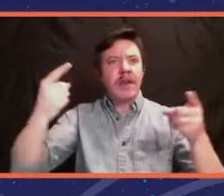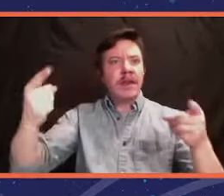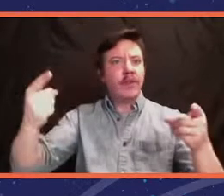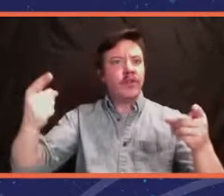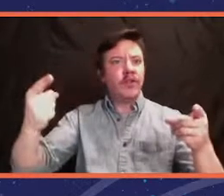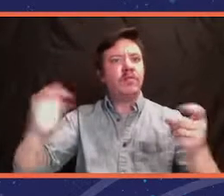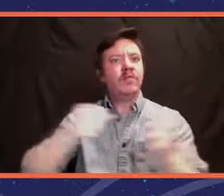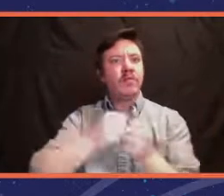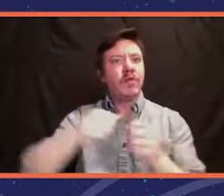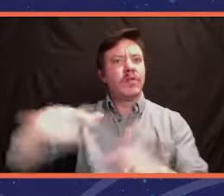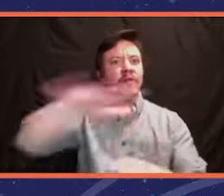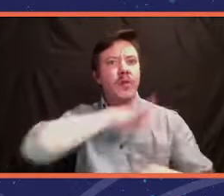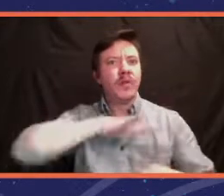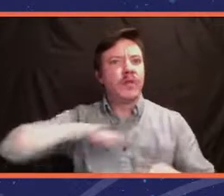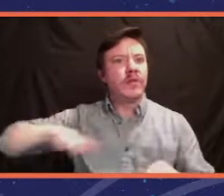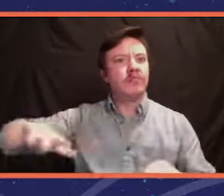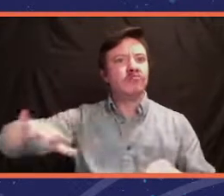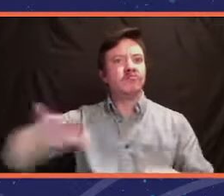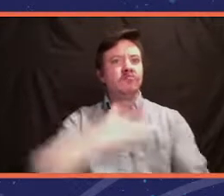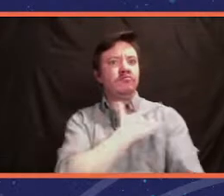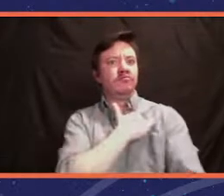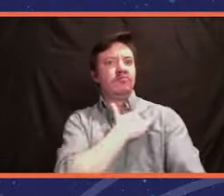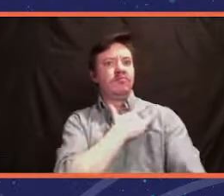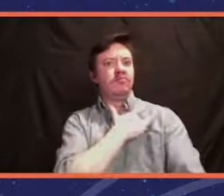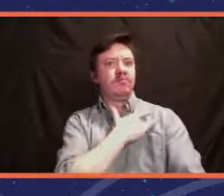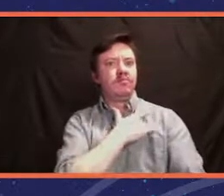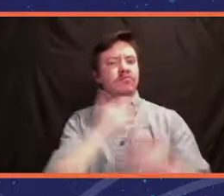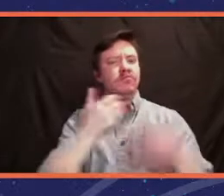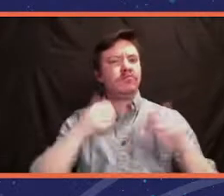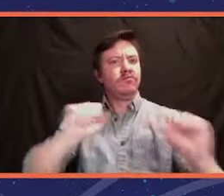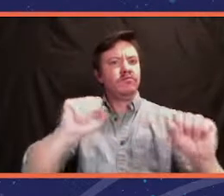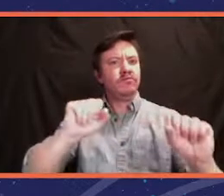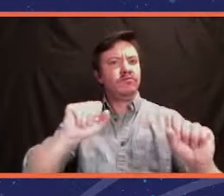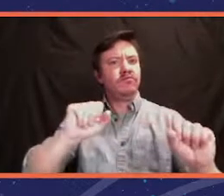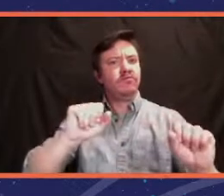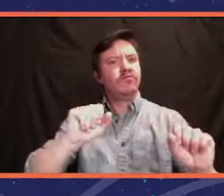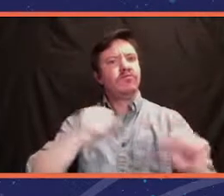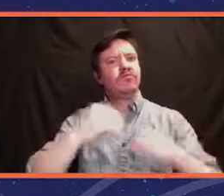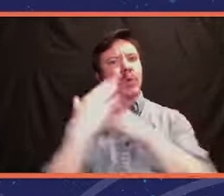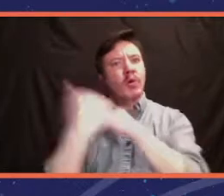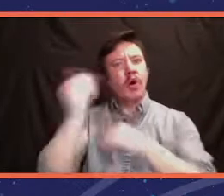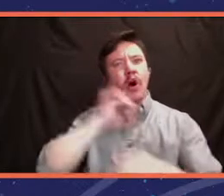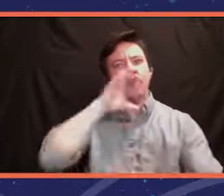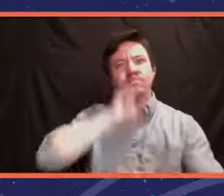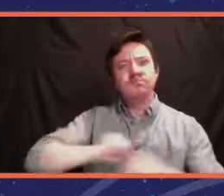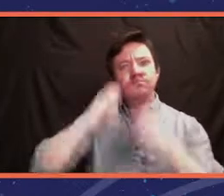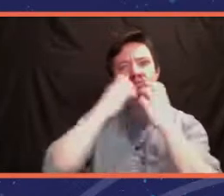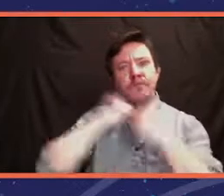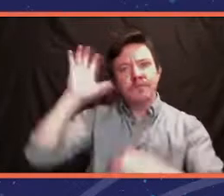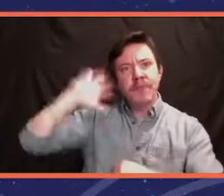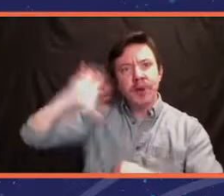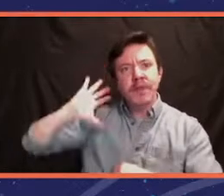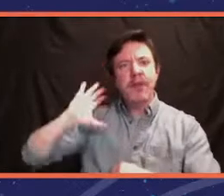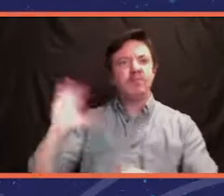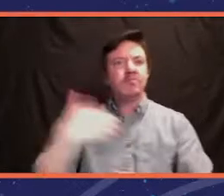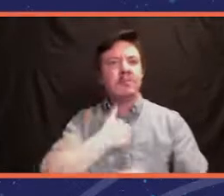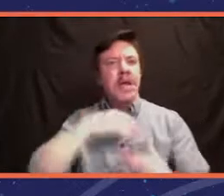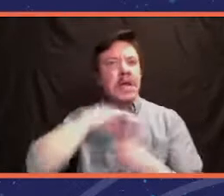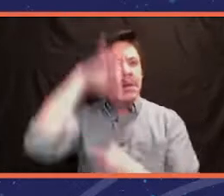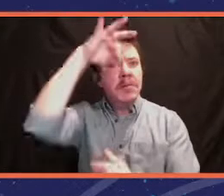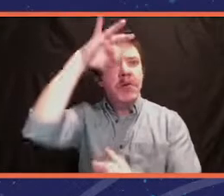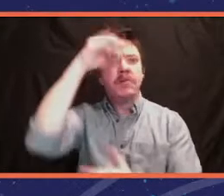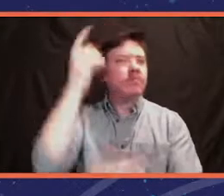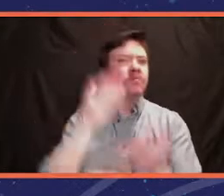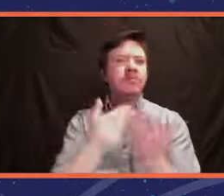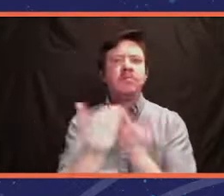us and like try to invoke our ancestors or the spirits or just whatever is like feeding us and